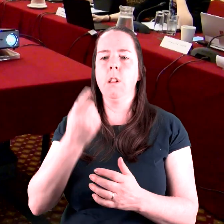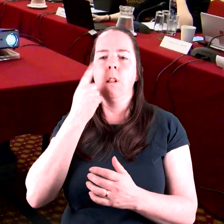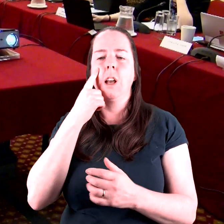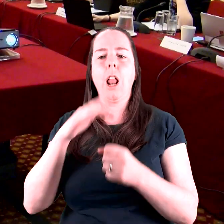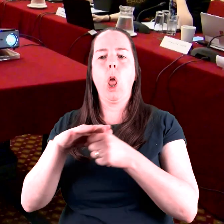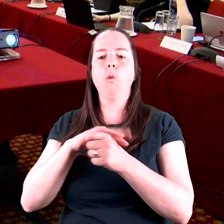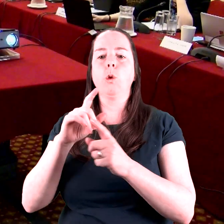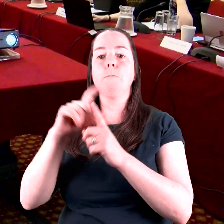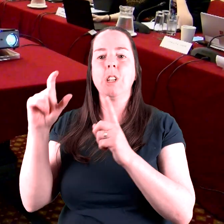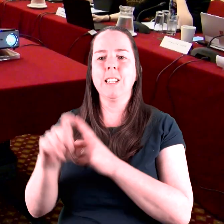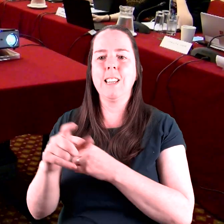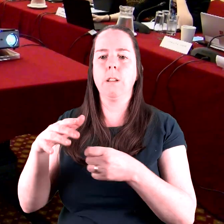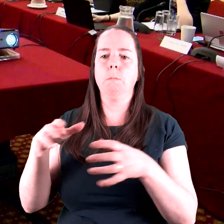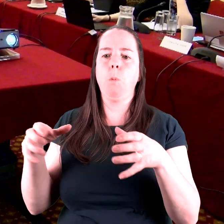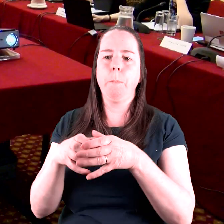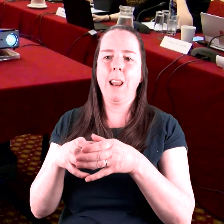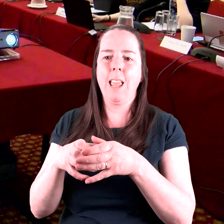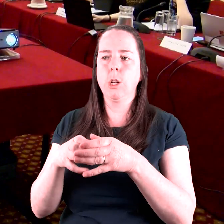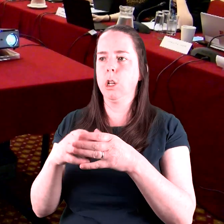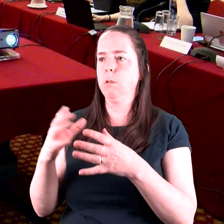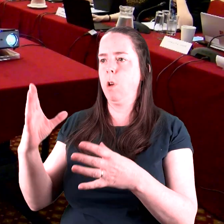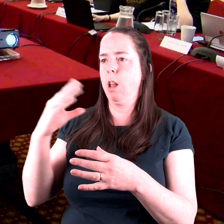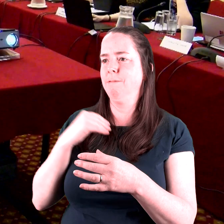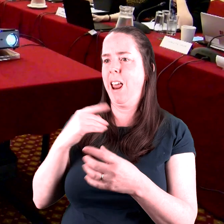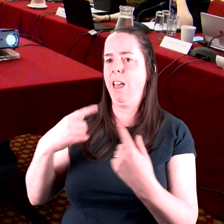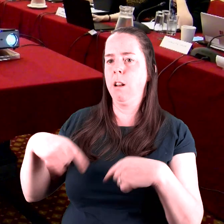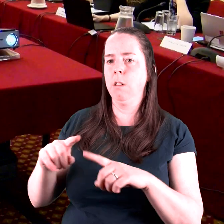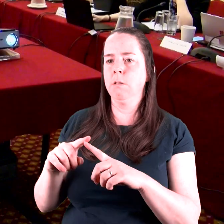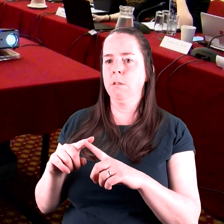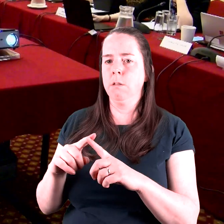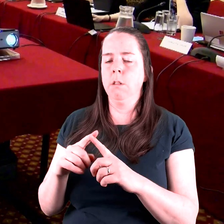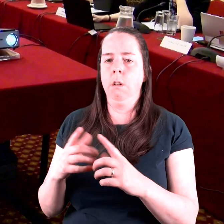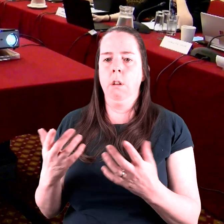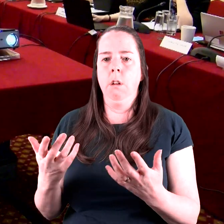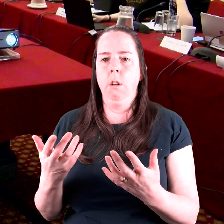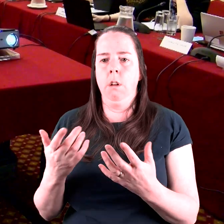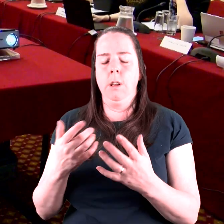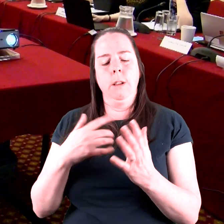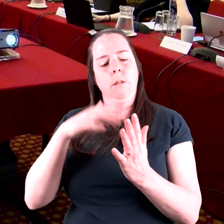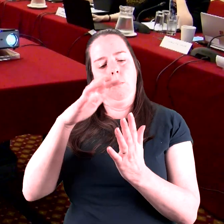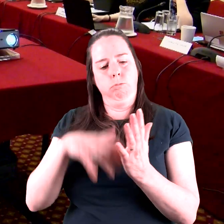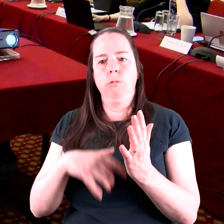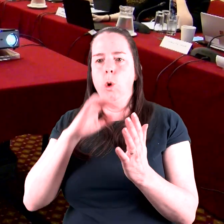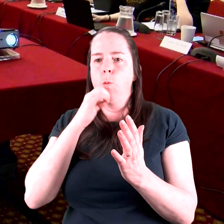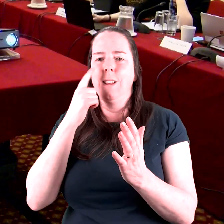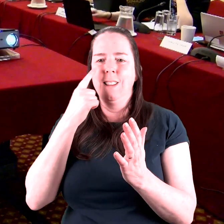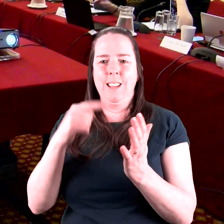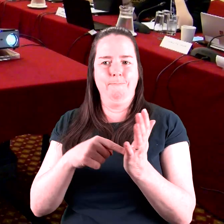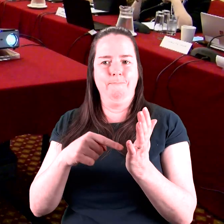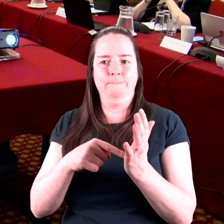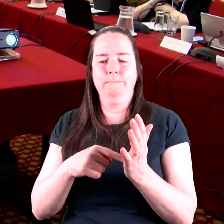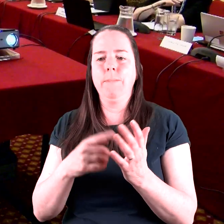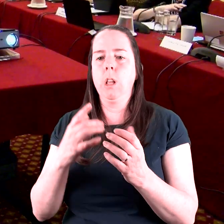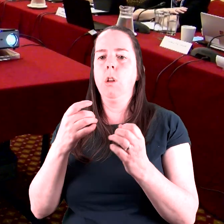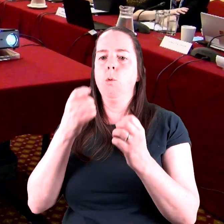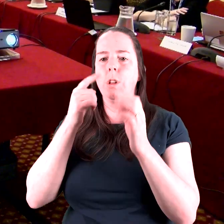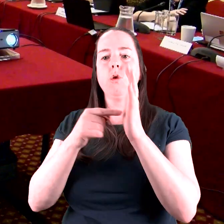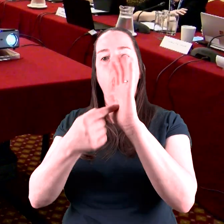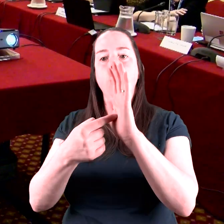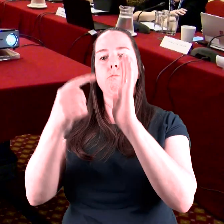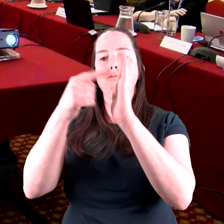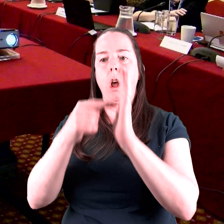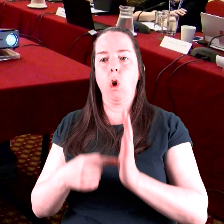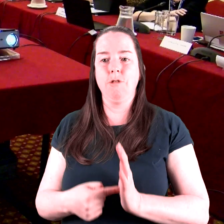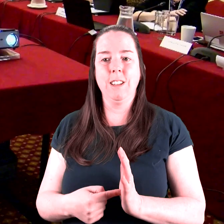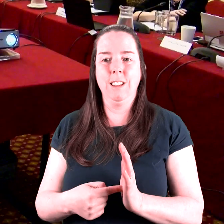we also looked at what our local communities and populations were telling us. And again, within the discussion document, you'll see this